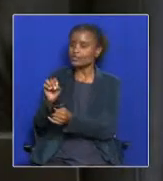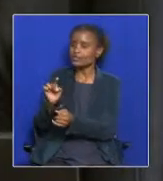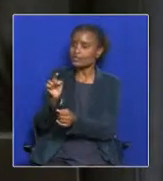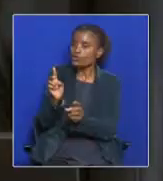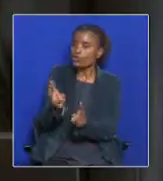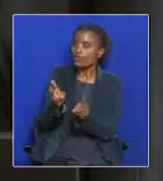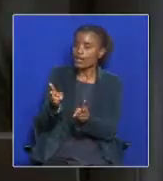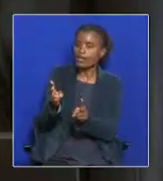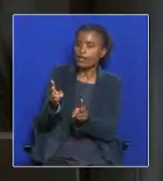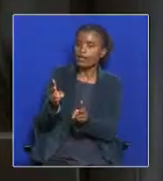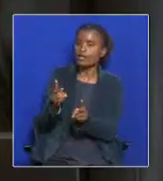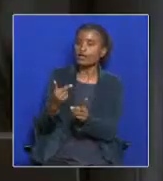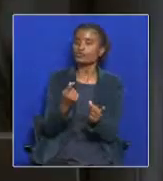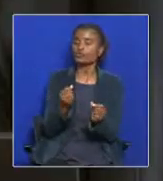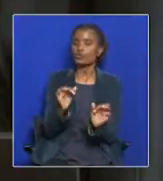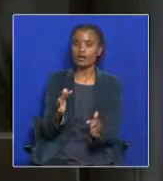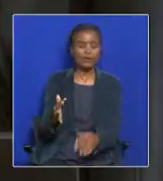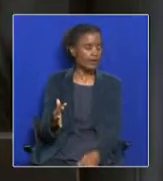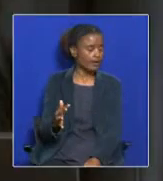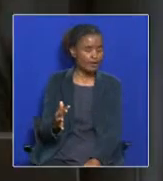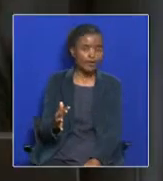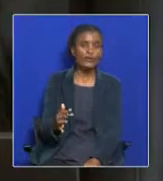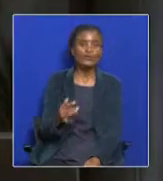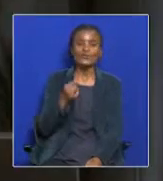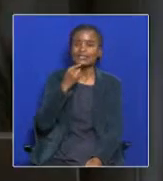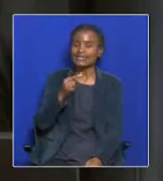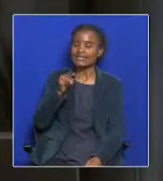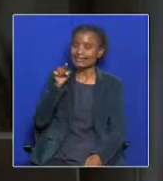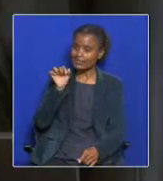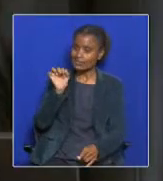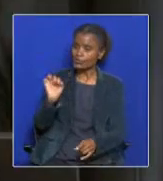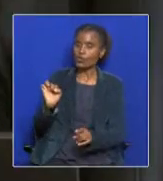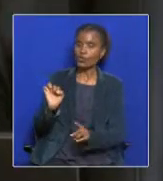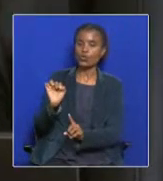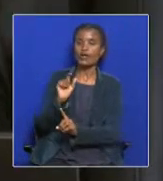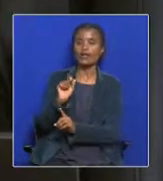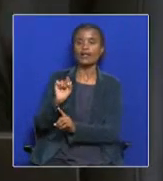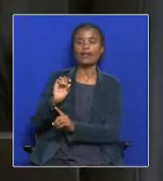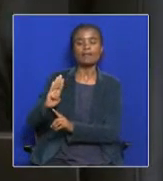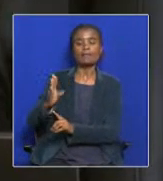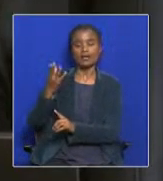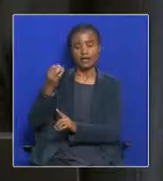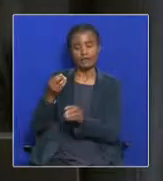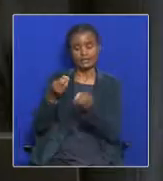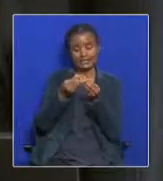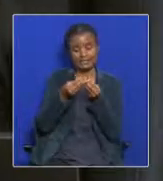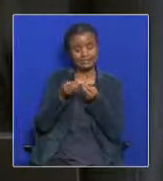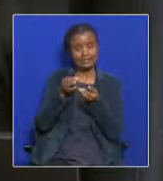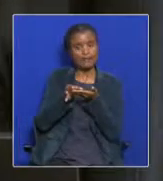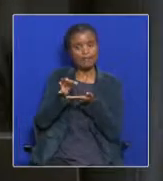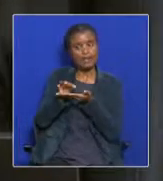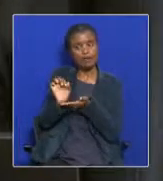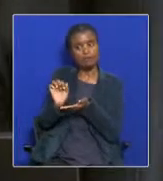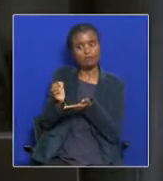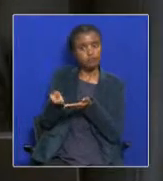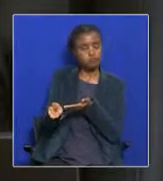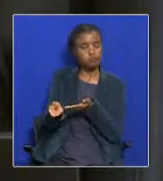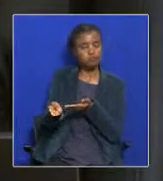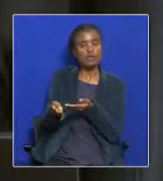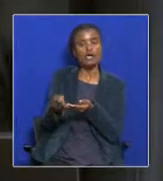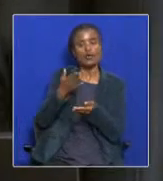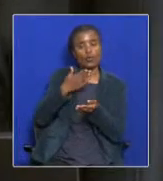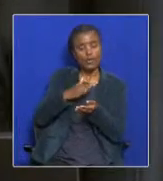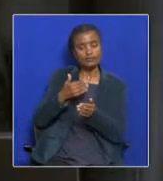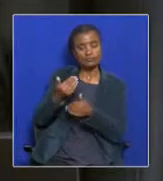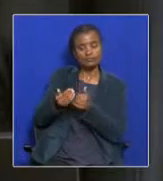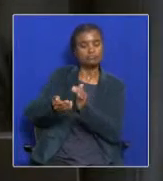in your lab. That's why you're talking to him. I have a sample in your lab. I need it to be expedited. That's what you say. So my